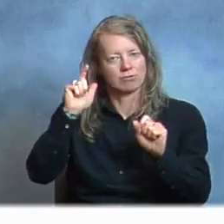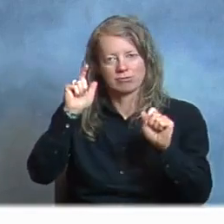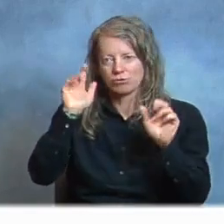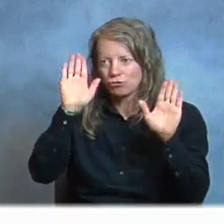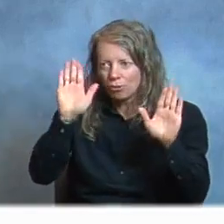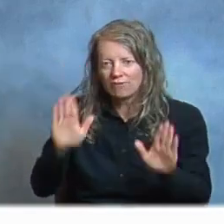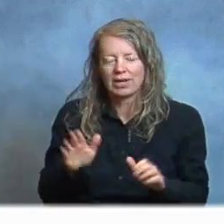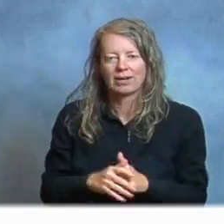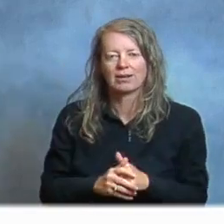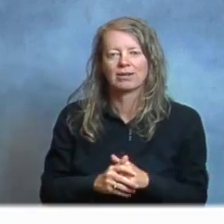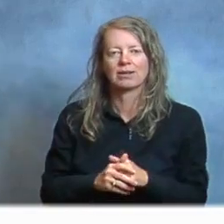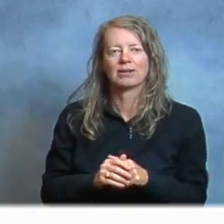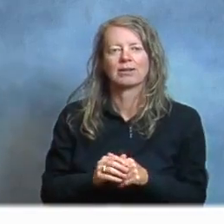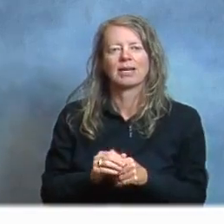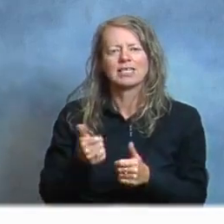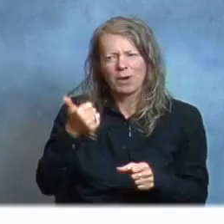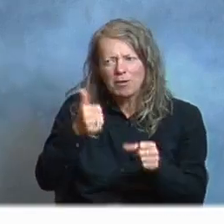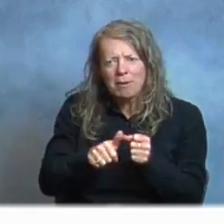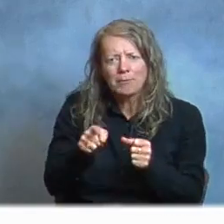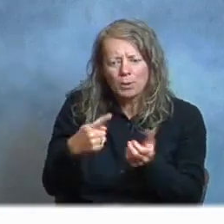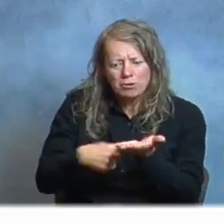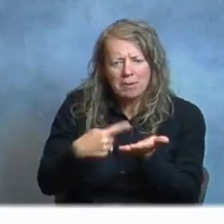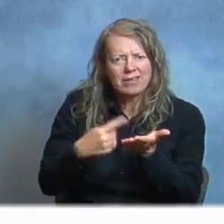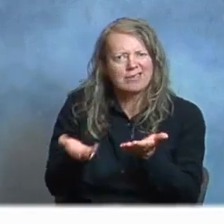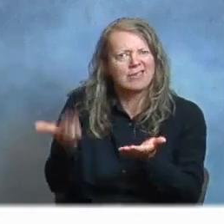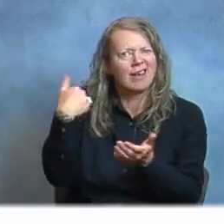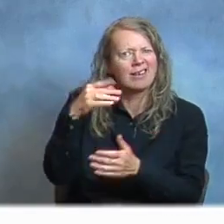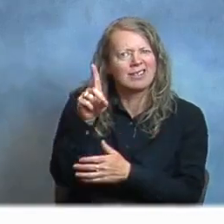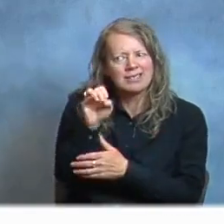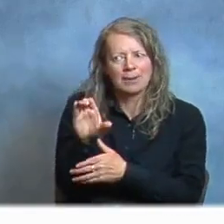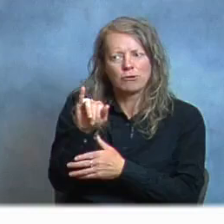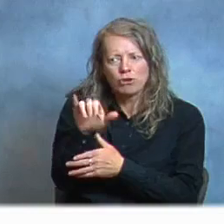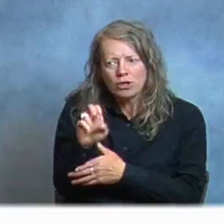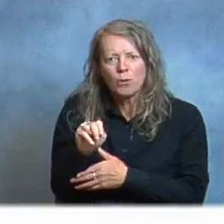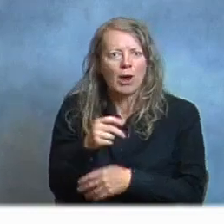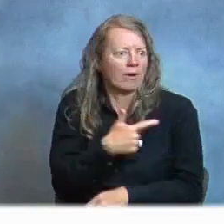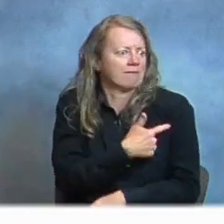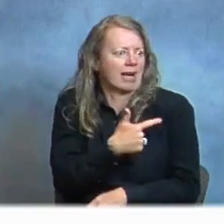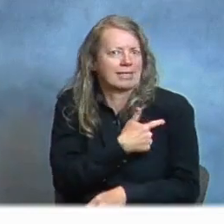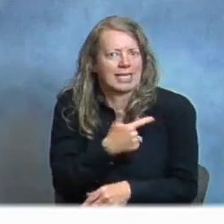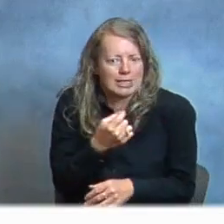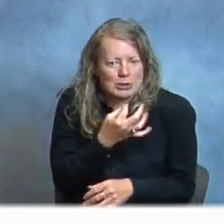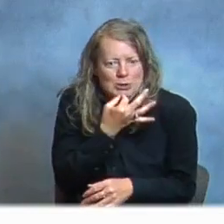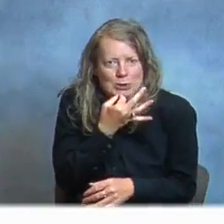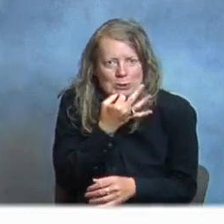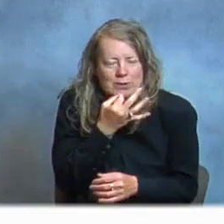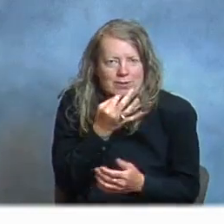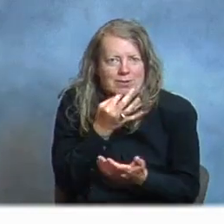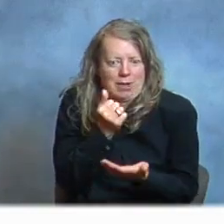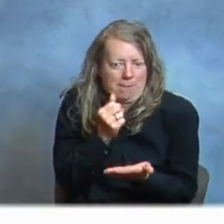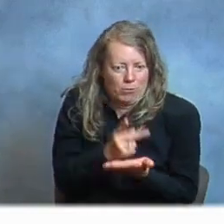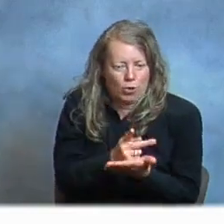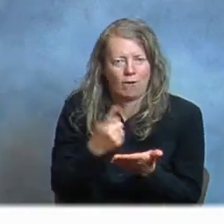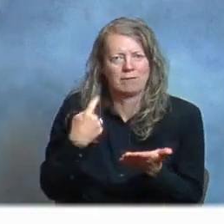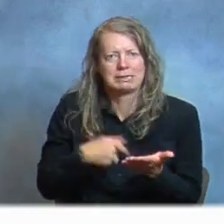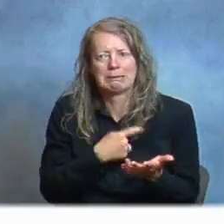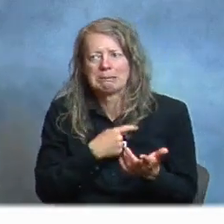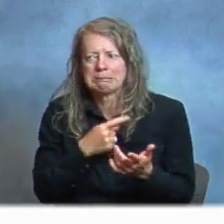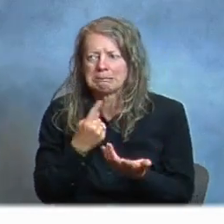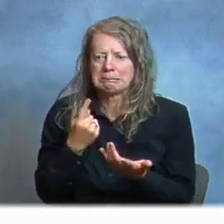us back in December or January when the vaccines were being approved, and we were all so concerned about, like, how is this all going to play out on the ground?